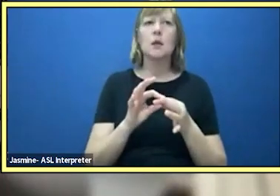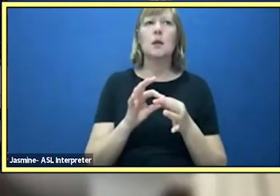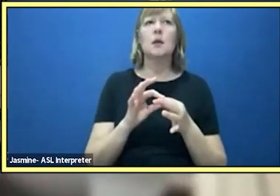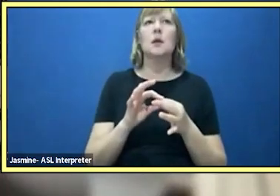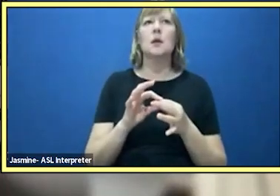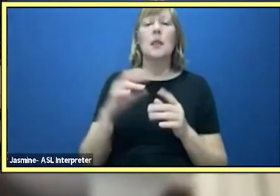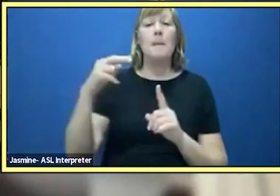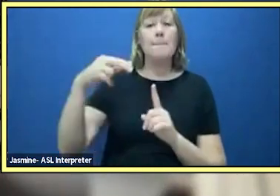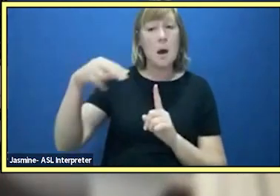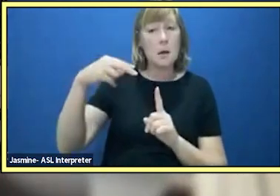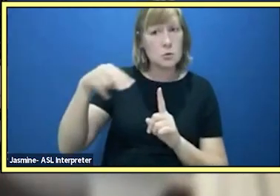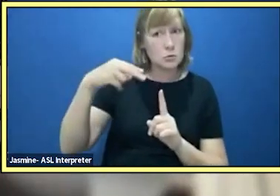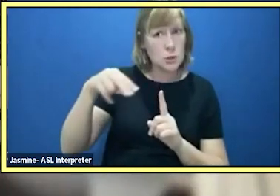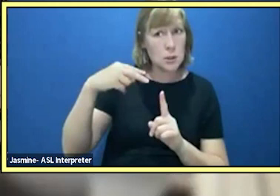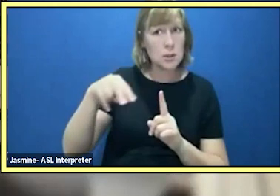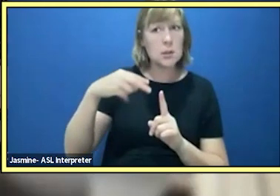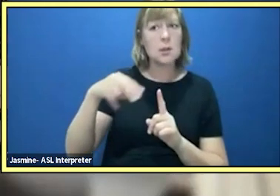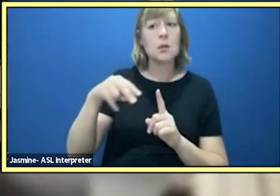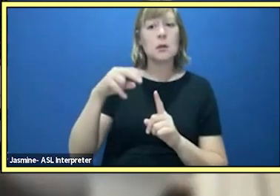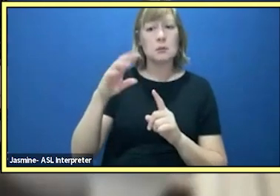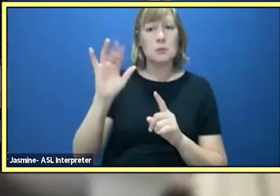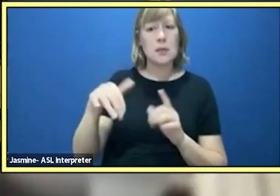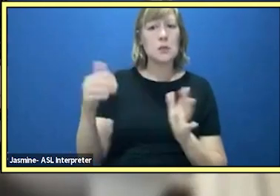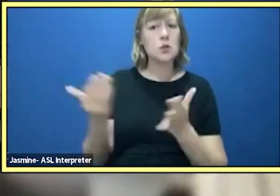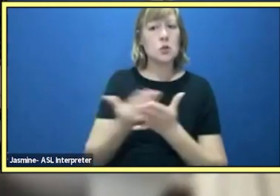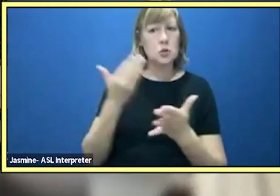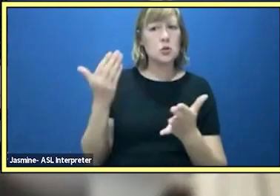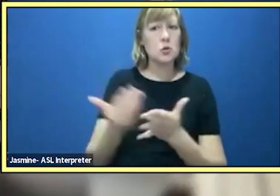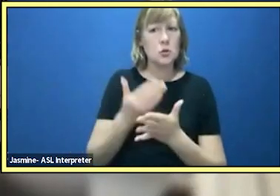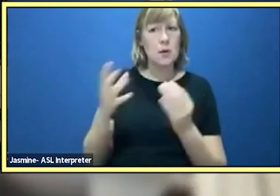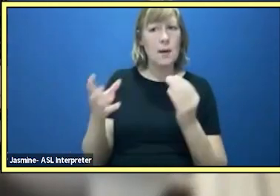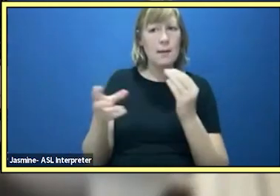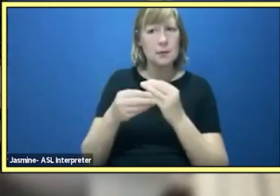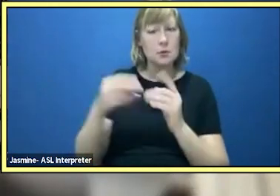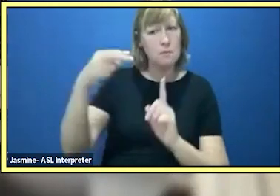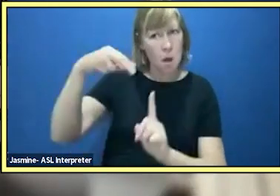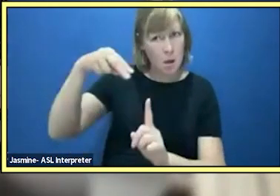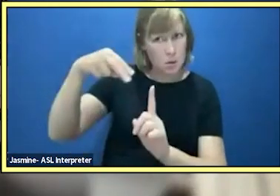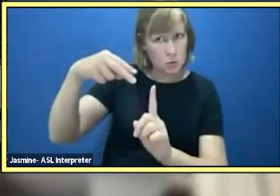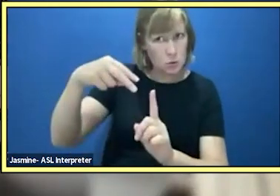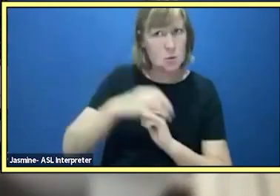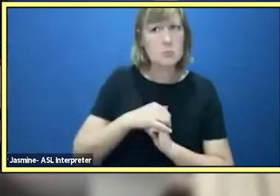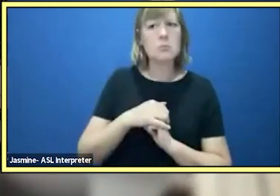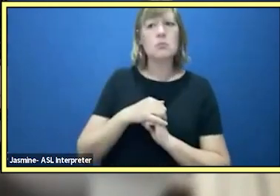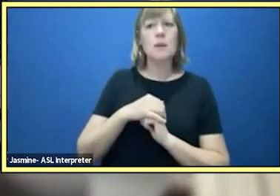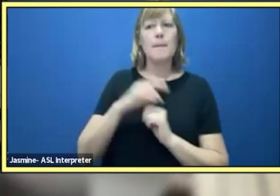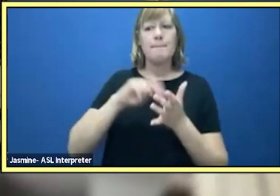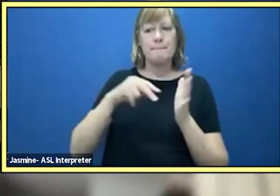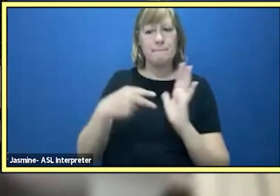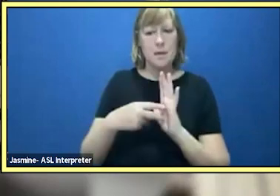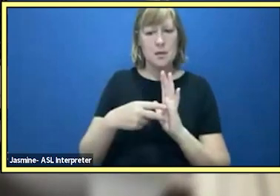a sort of something very new in our system, to be connecting with individuals on a monthly basis and checking in,